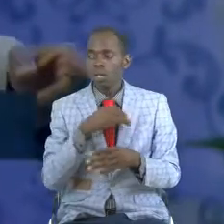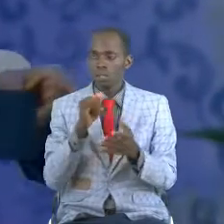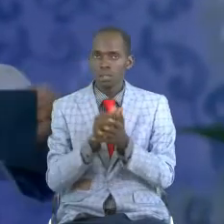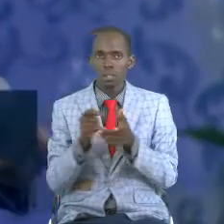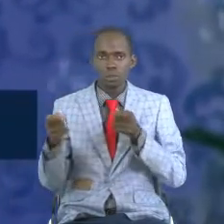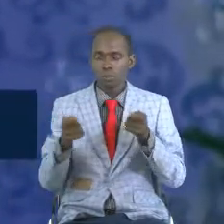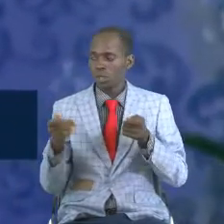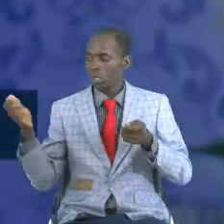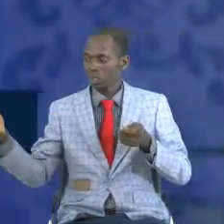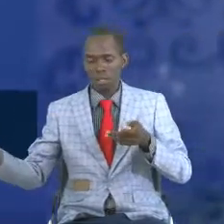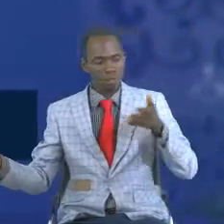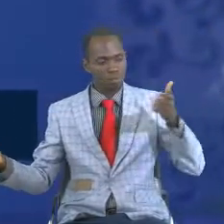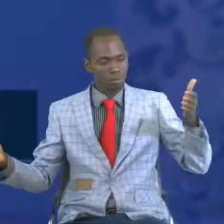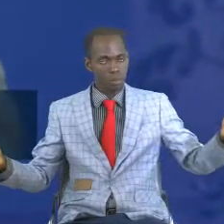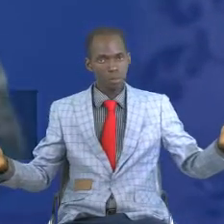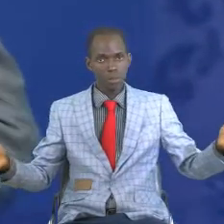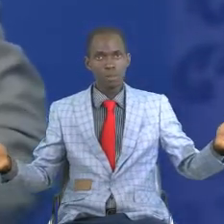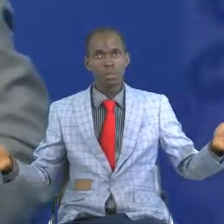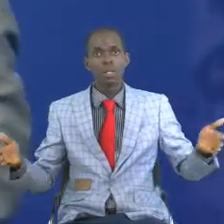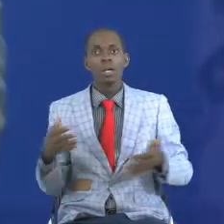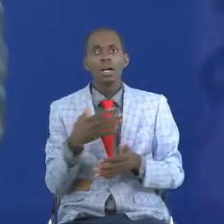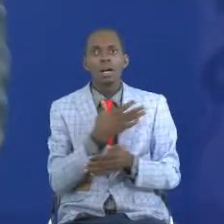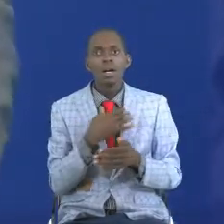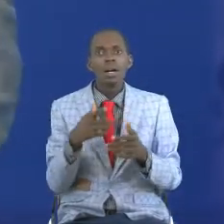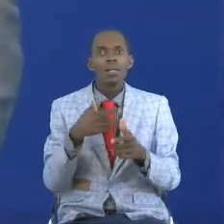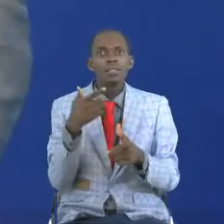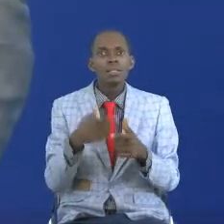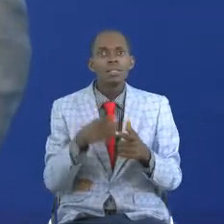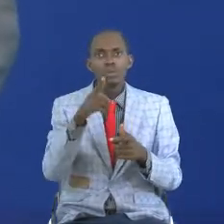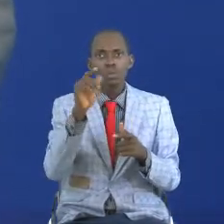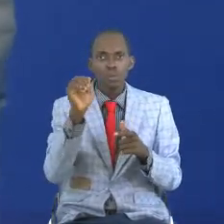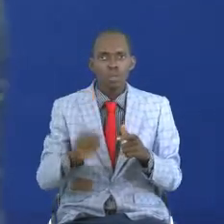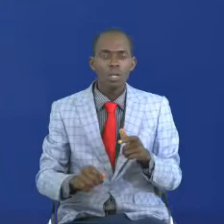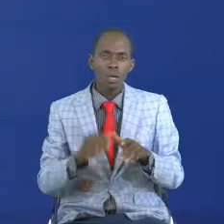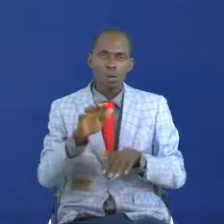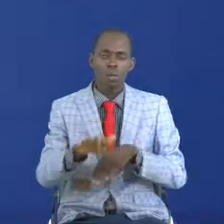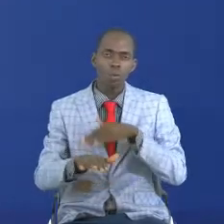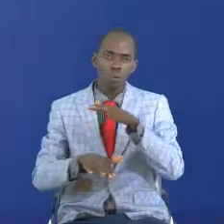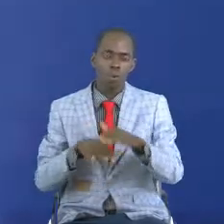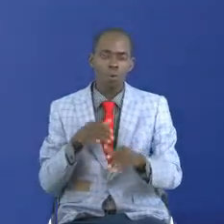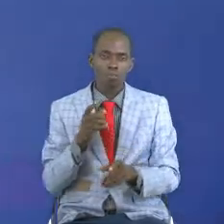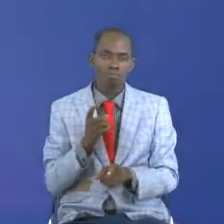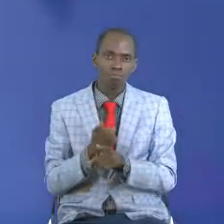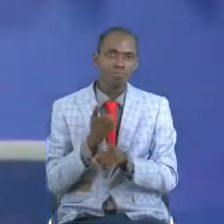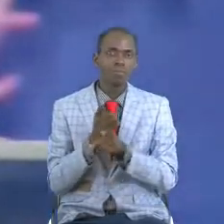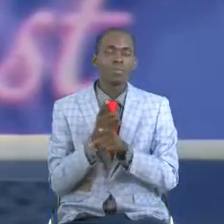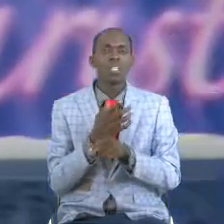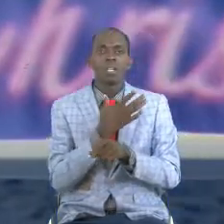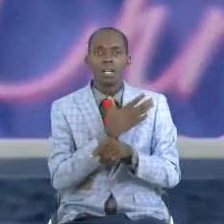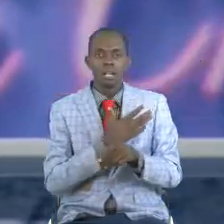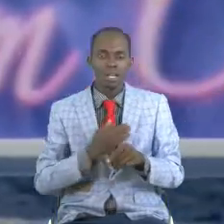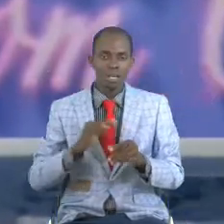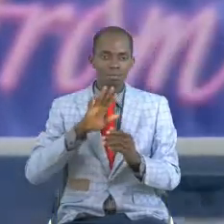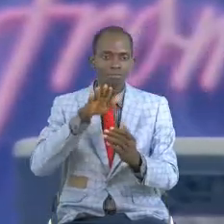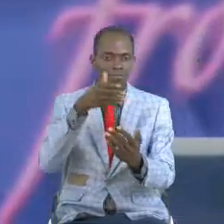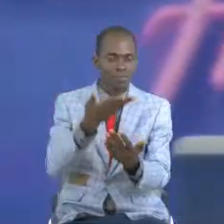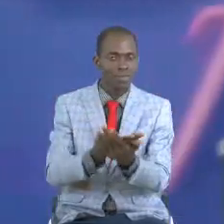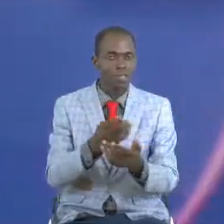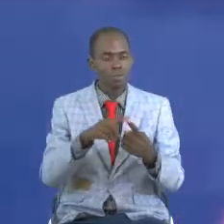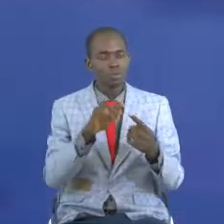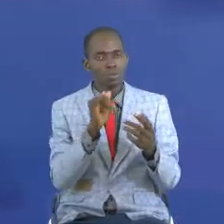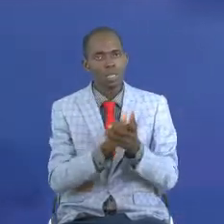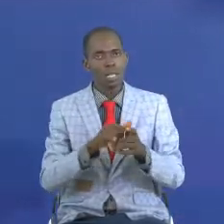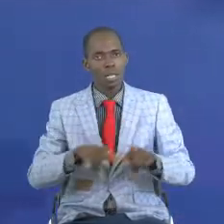God. And then you can walk uprightly and get to that lifetime